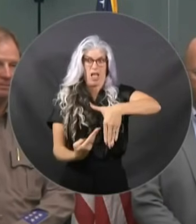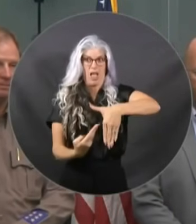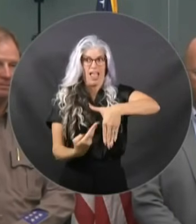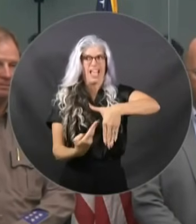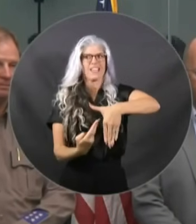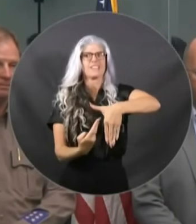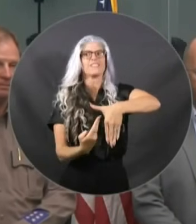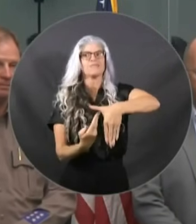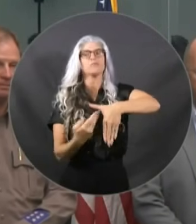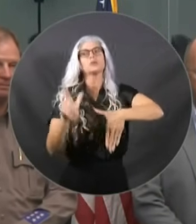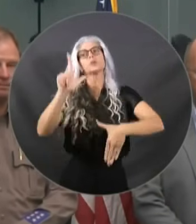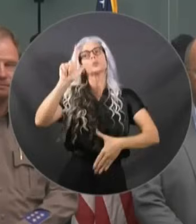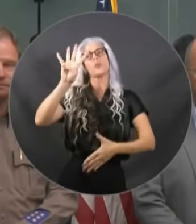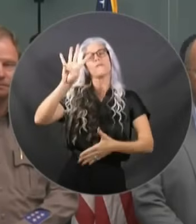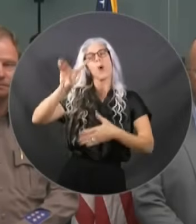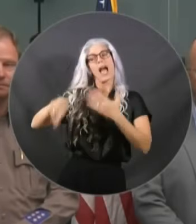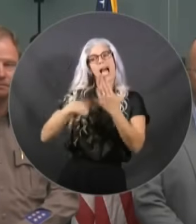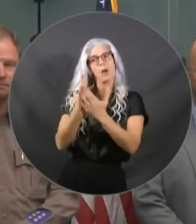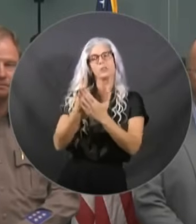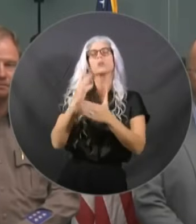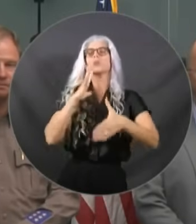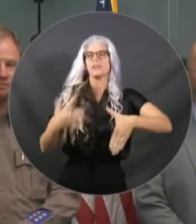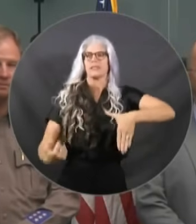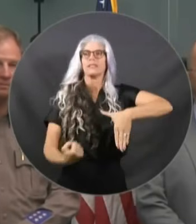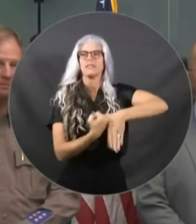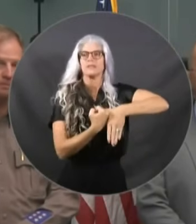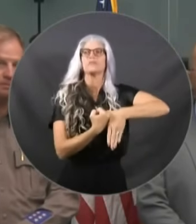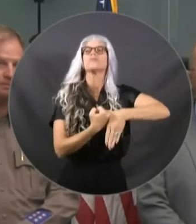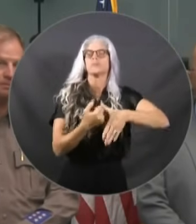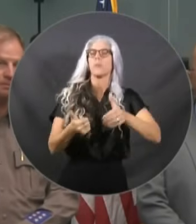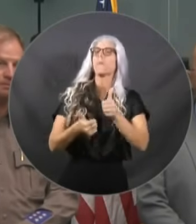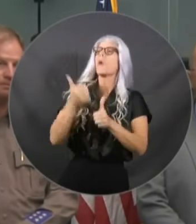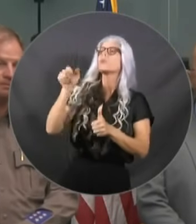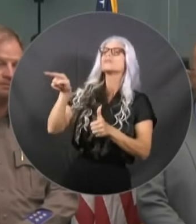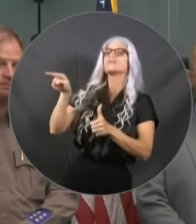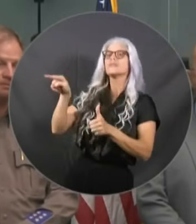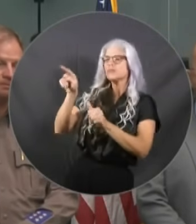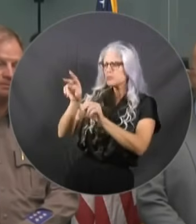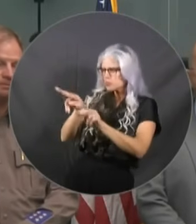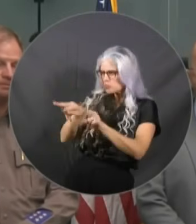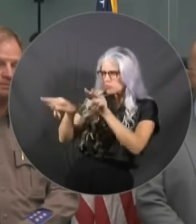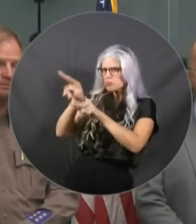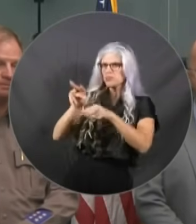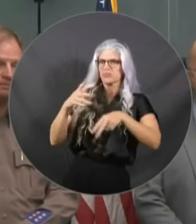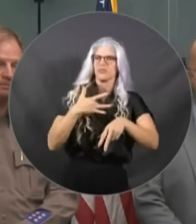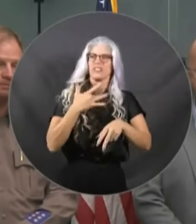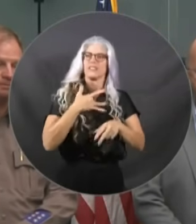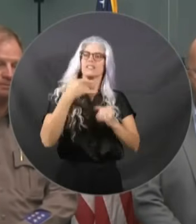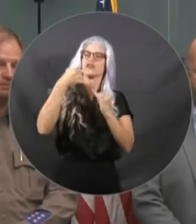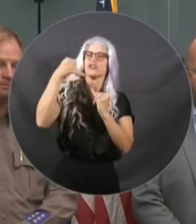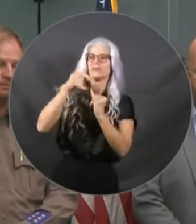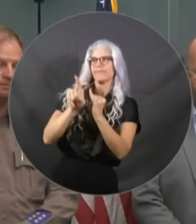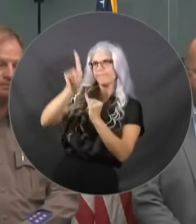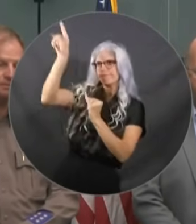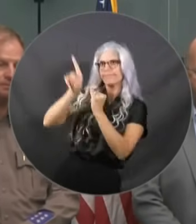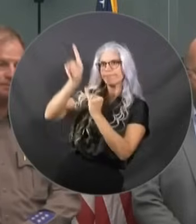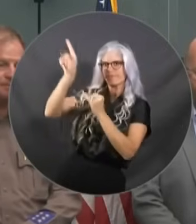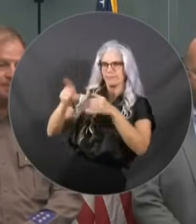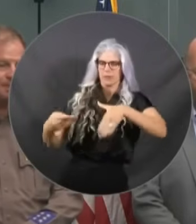but it's it seems like most of these models are at agreement about the general area. So it's definitely going to hit the Big